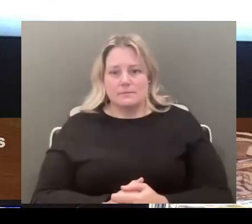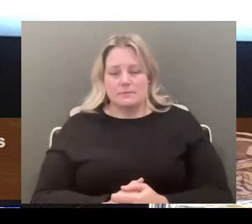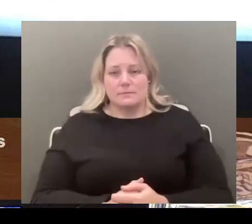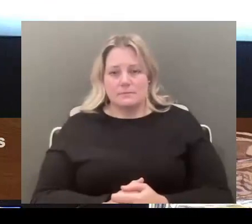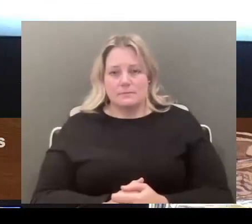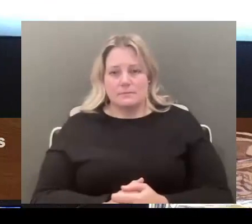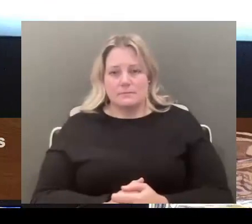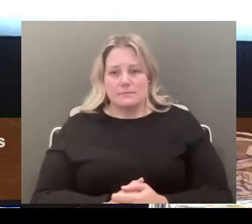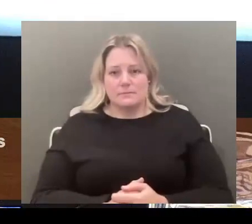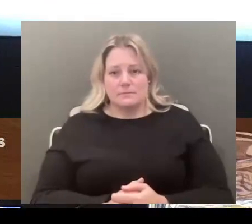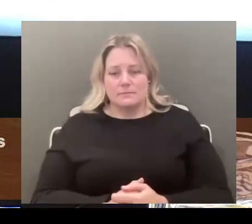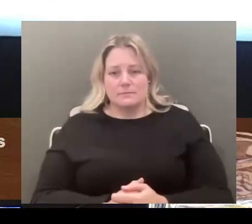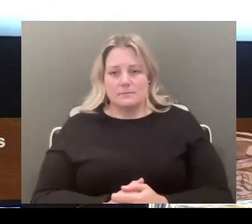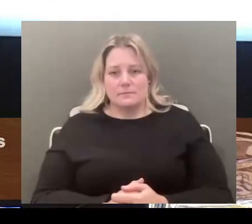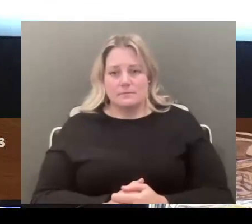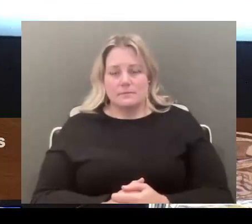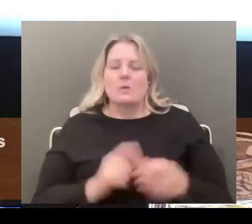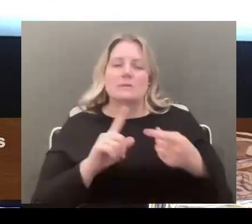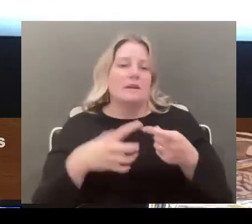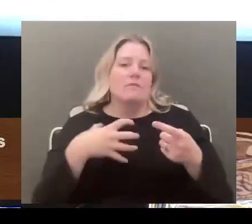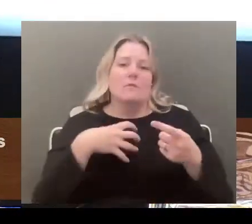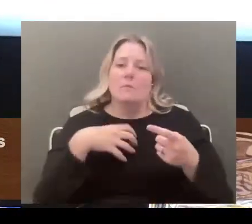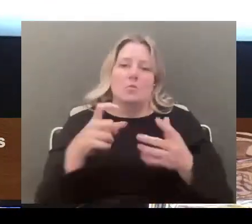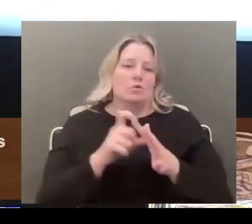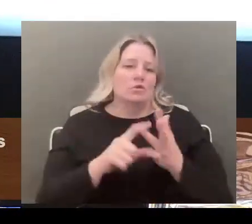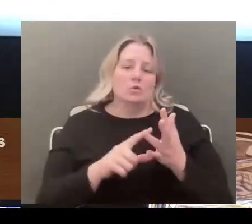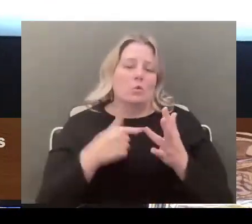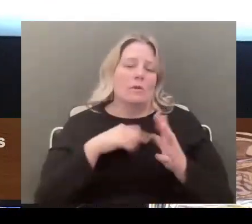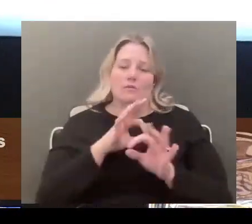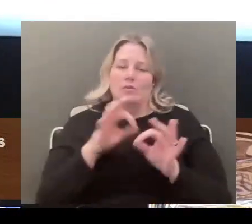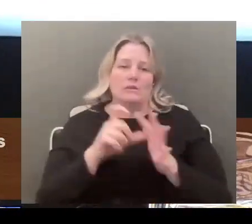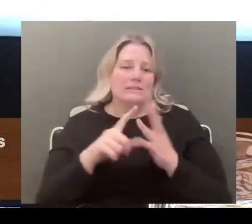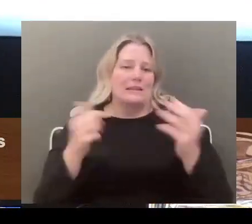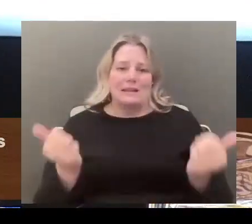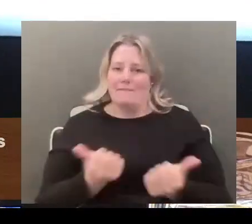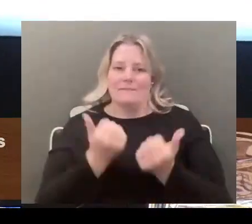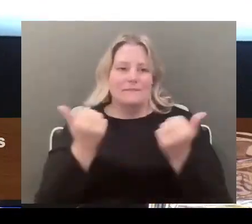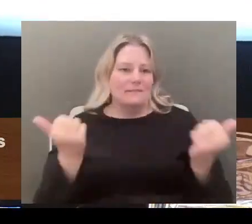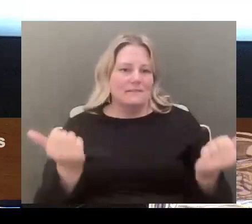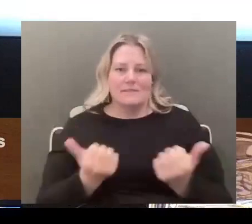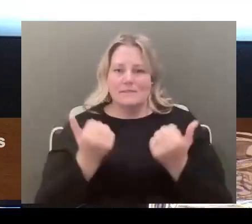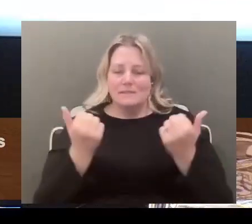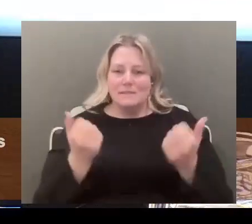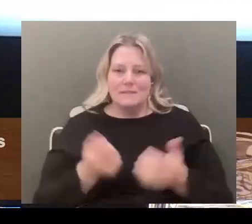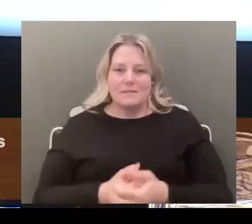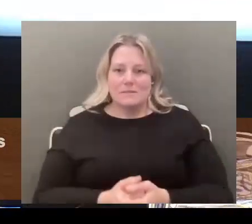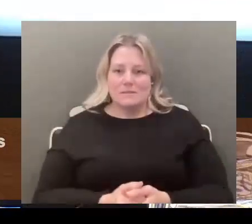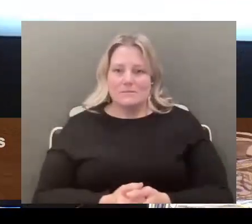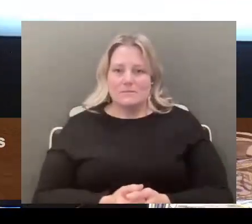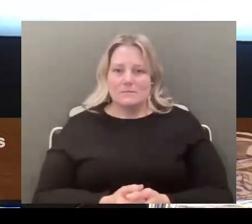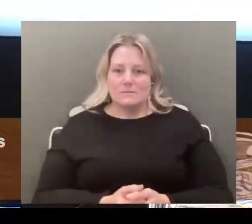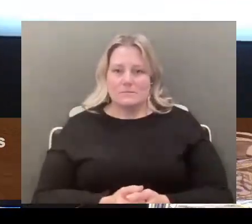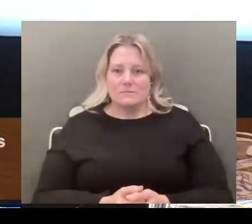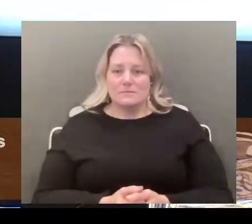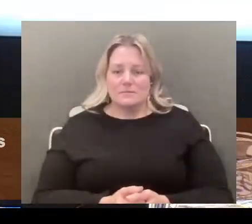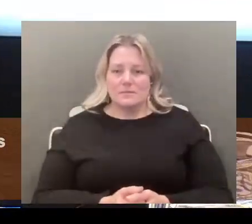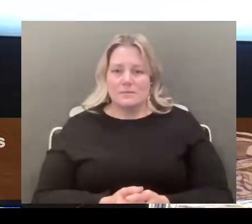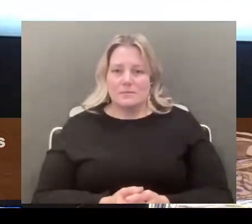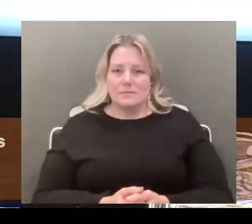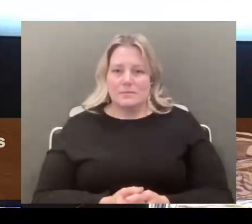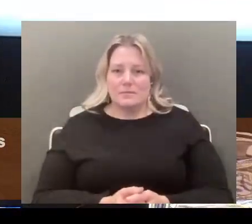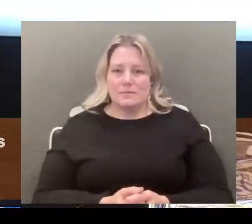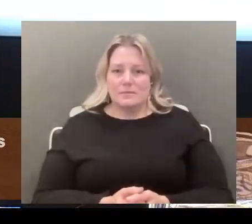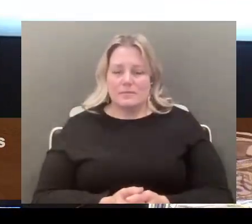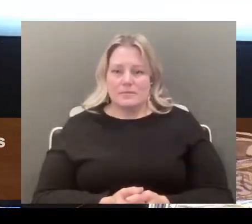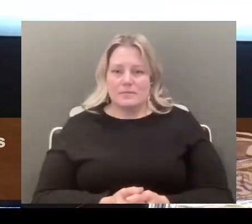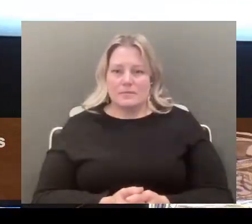And we've got a long way to go. We've not done anywhere near enough, because when you include people within the